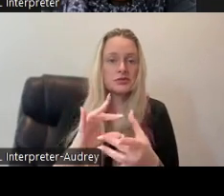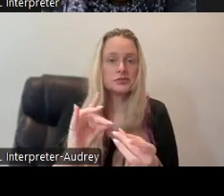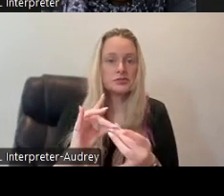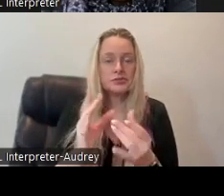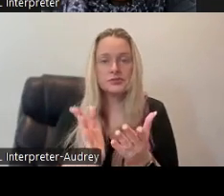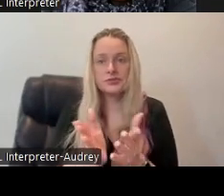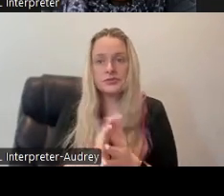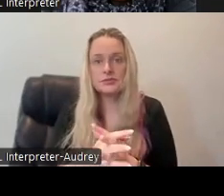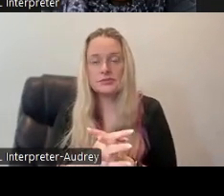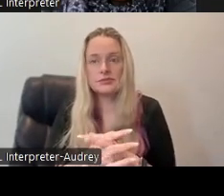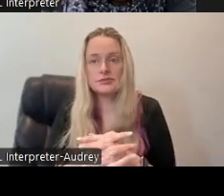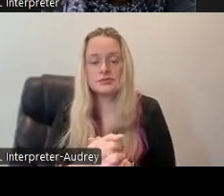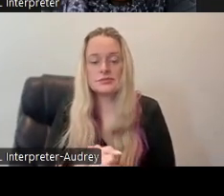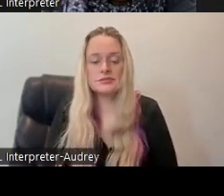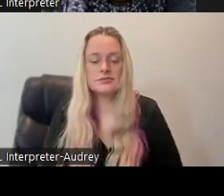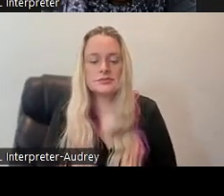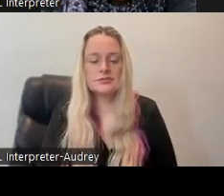interest.